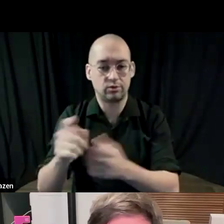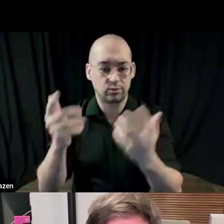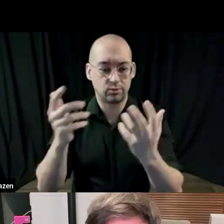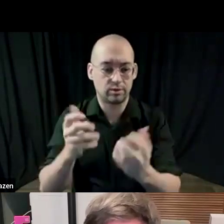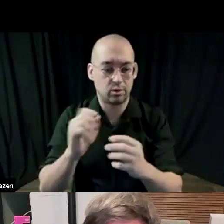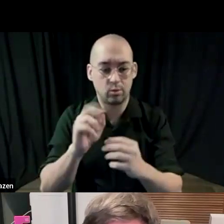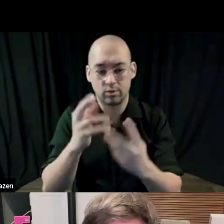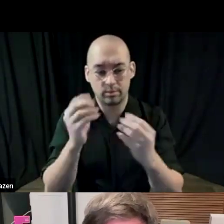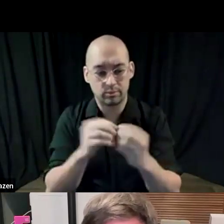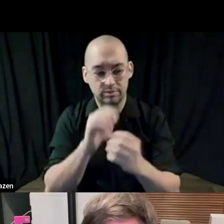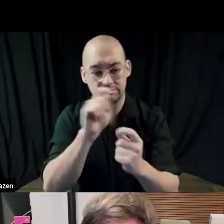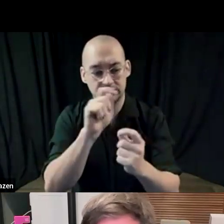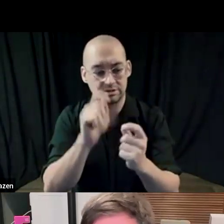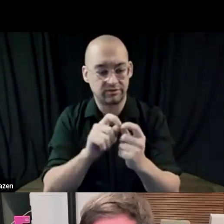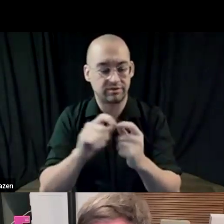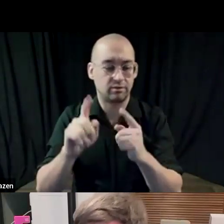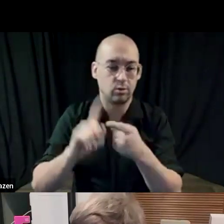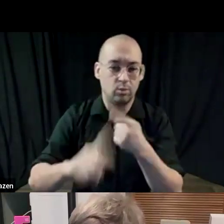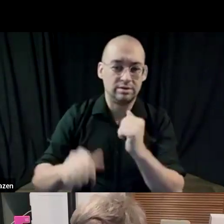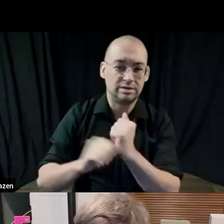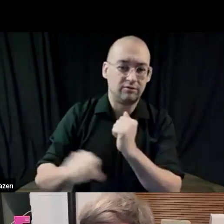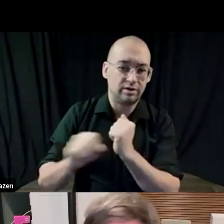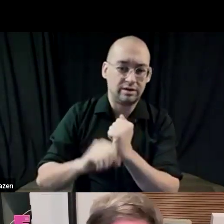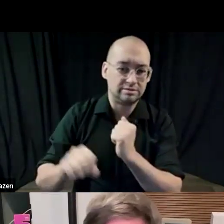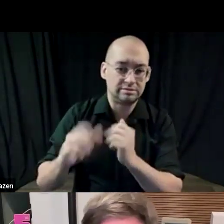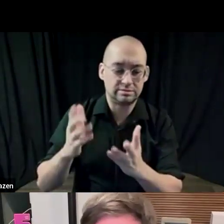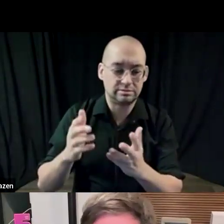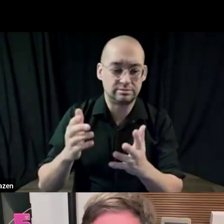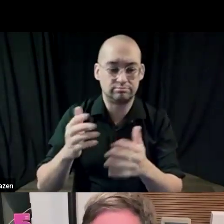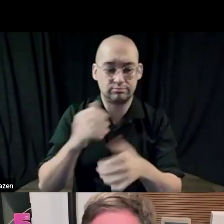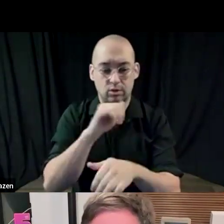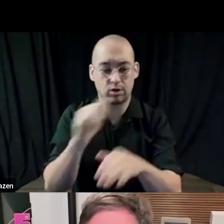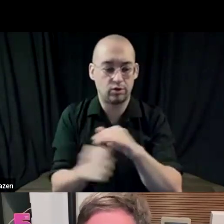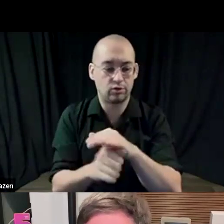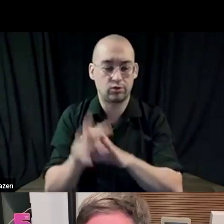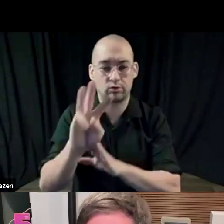going to be advertised on your under your website?